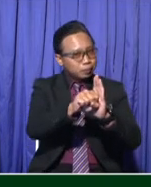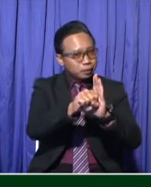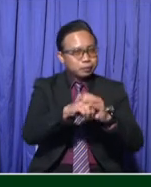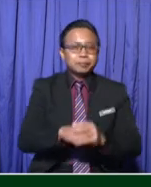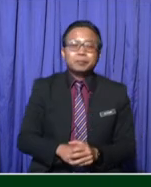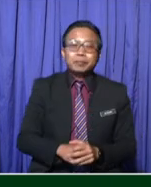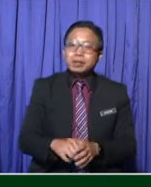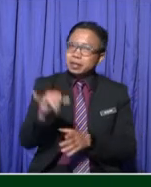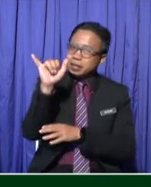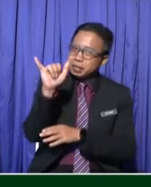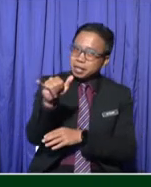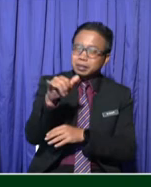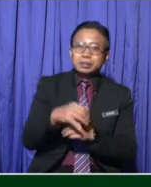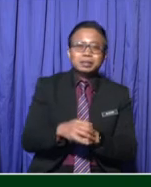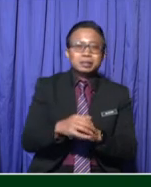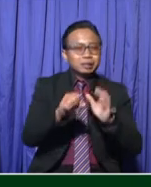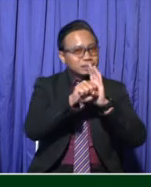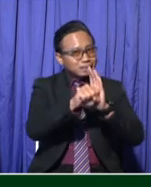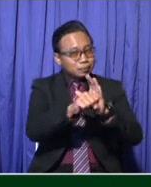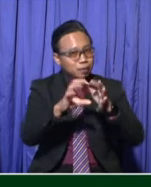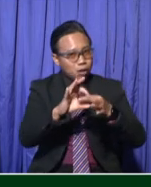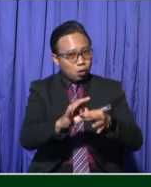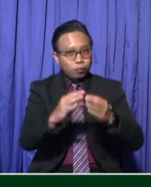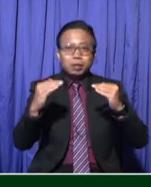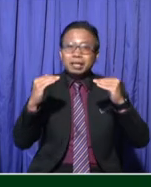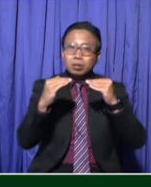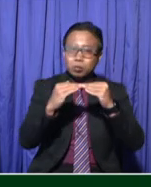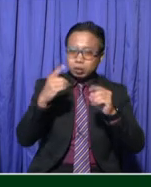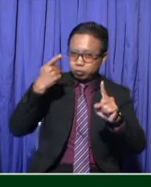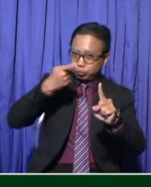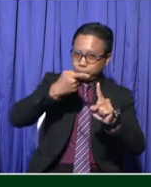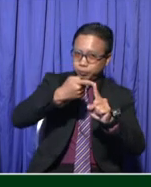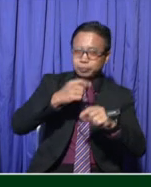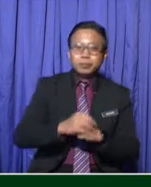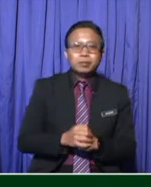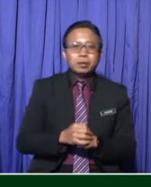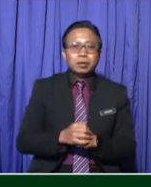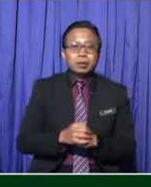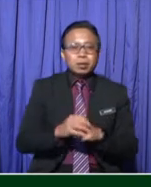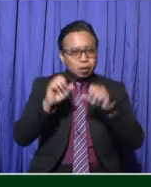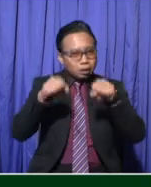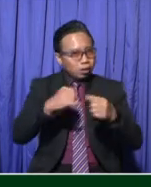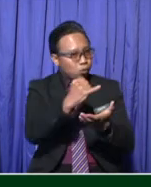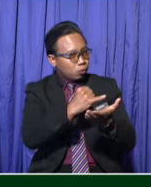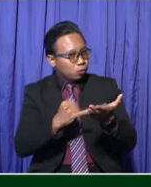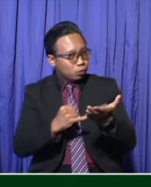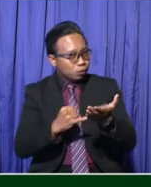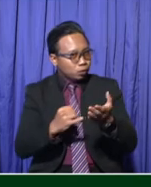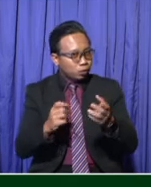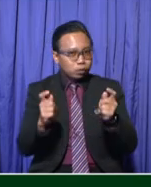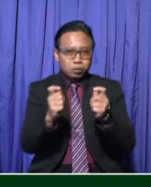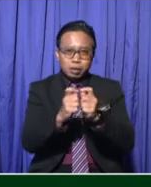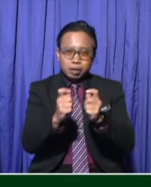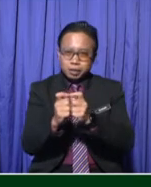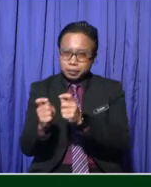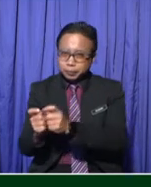Yes, this is the symbol of equal to. Can we draw it together?